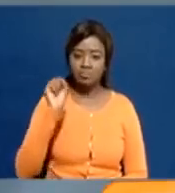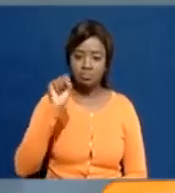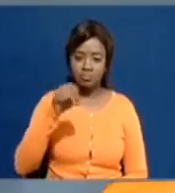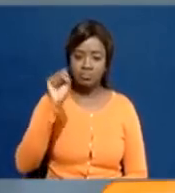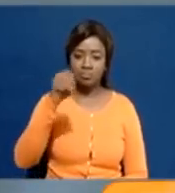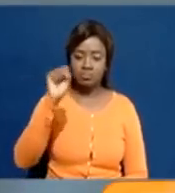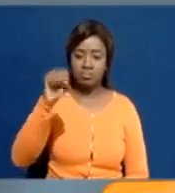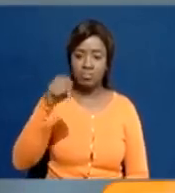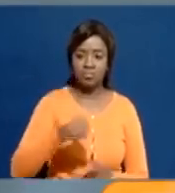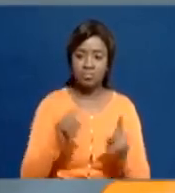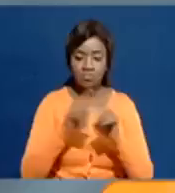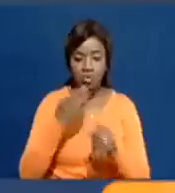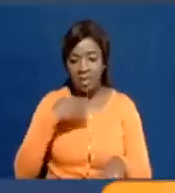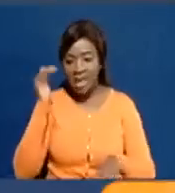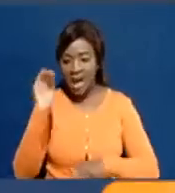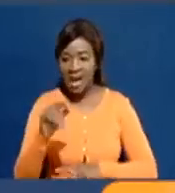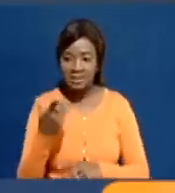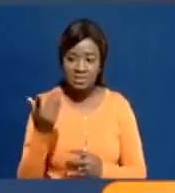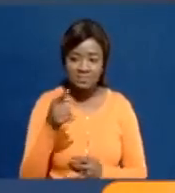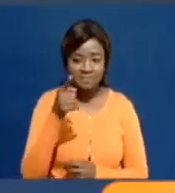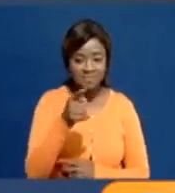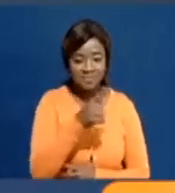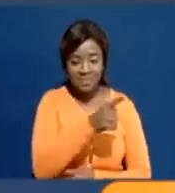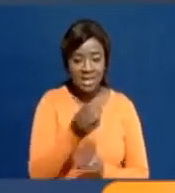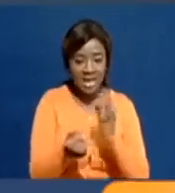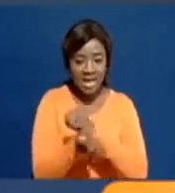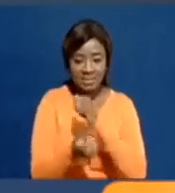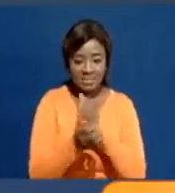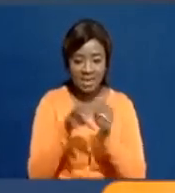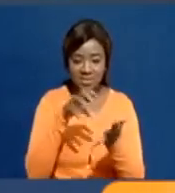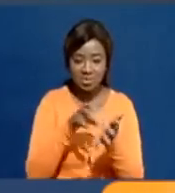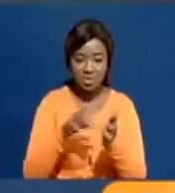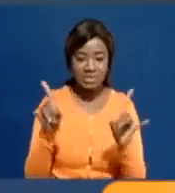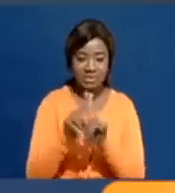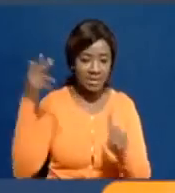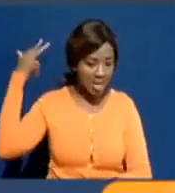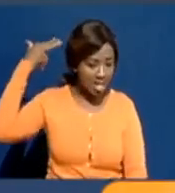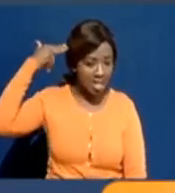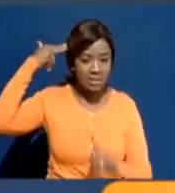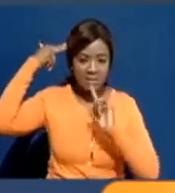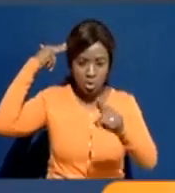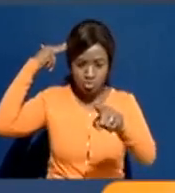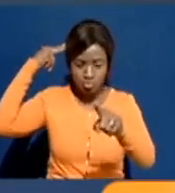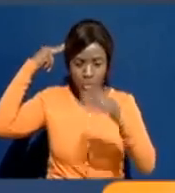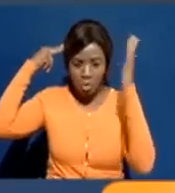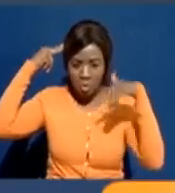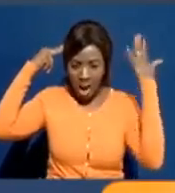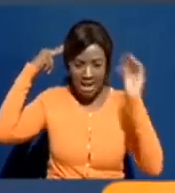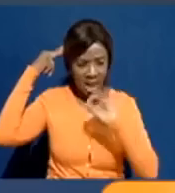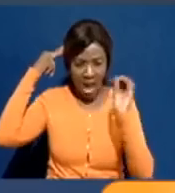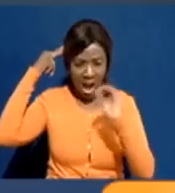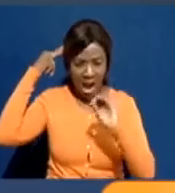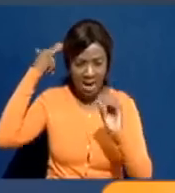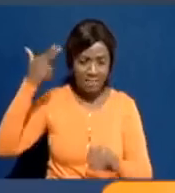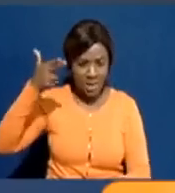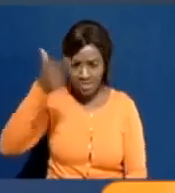same question to you, Mildred, because that imagery that Richard just described of a loaded gun in the back of your head saying, don't worry about it, it won't go off.